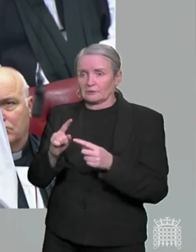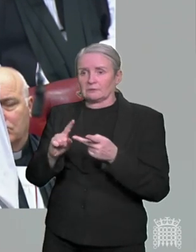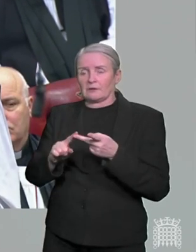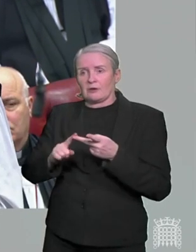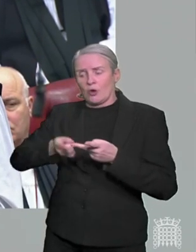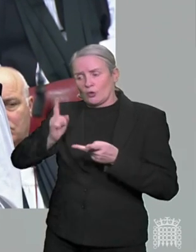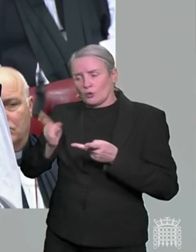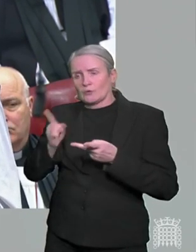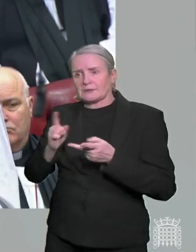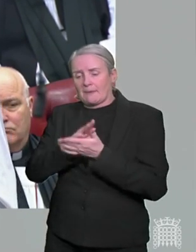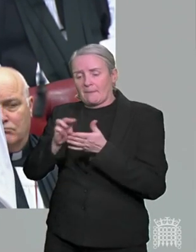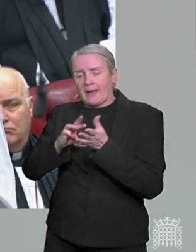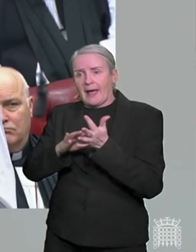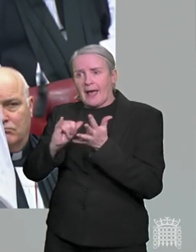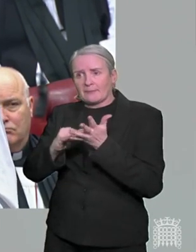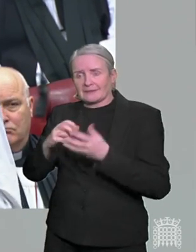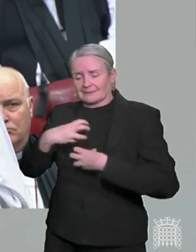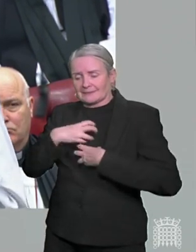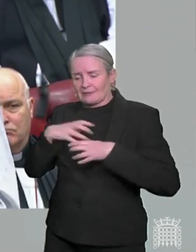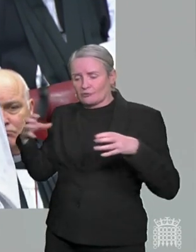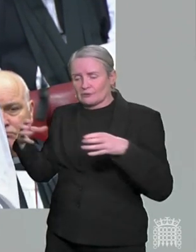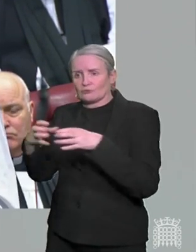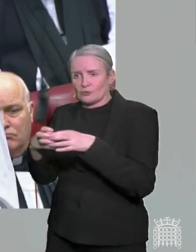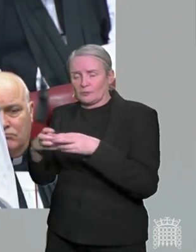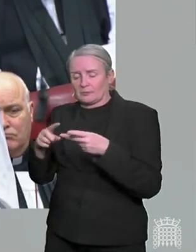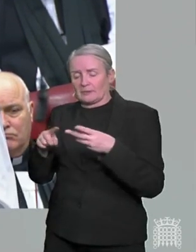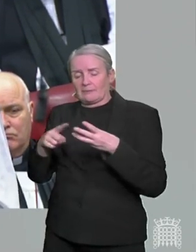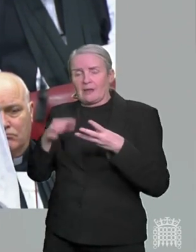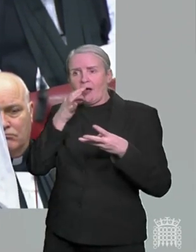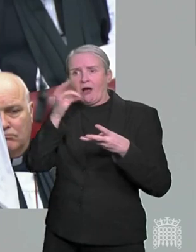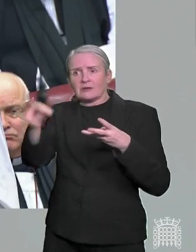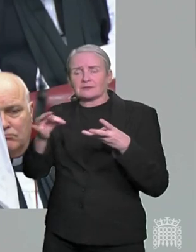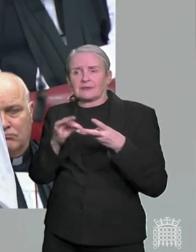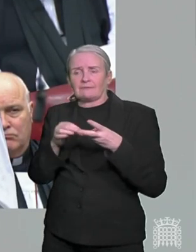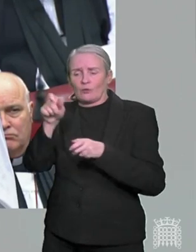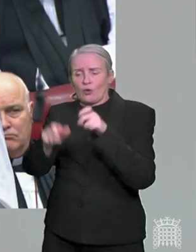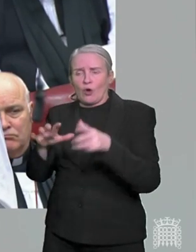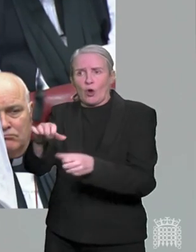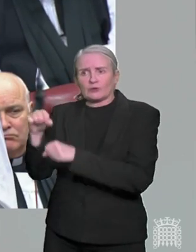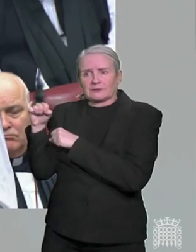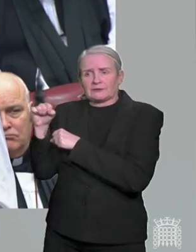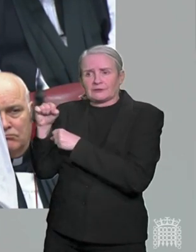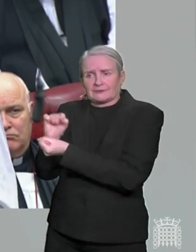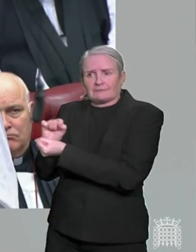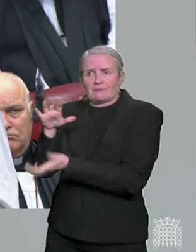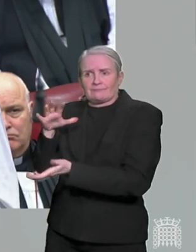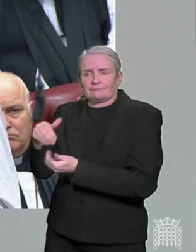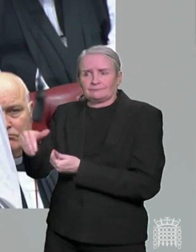his call for the liberation of hostages, as was echoed in a statement this morning from the bishops.